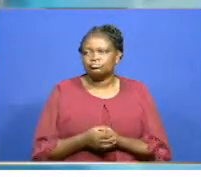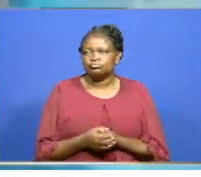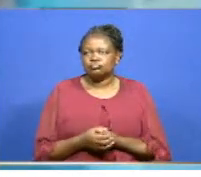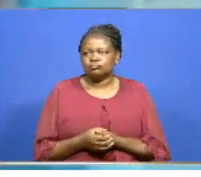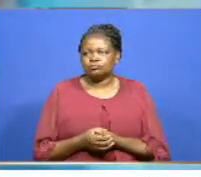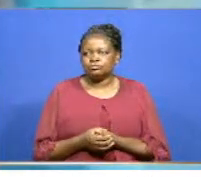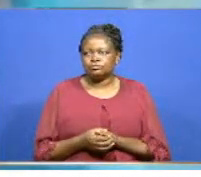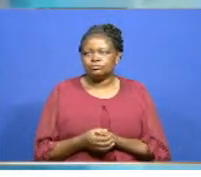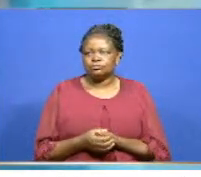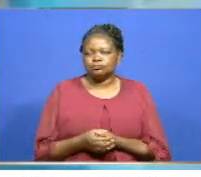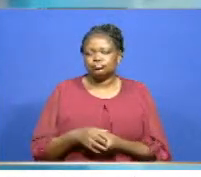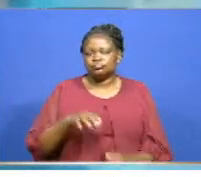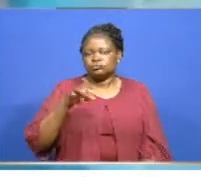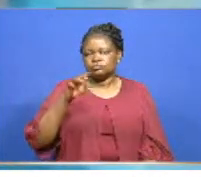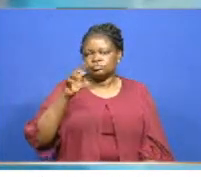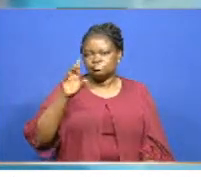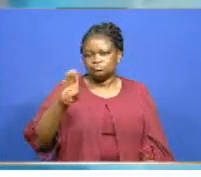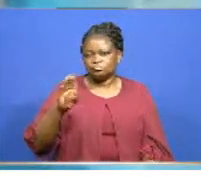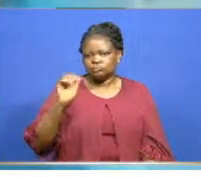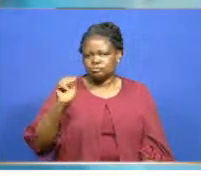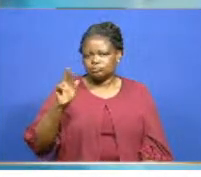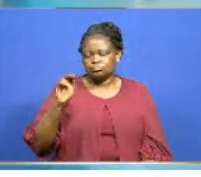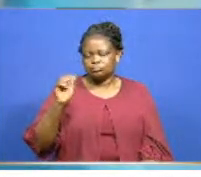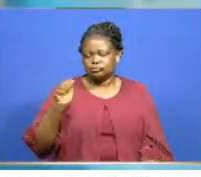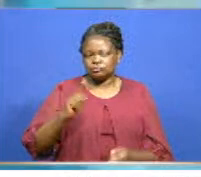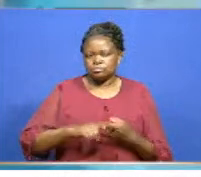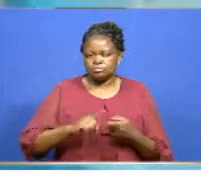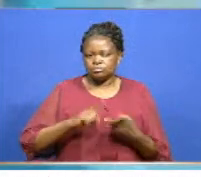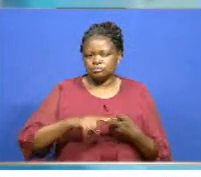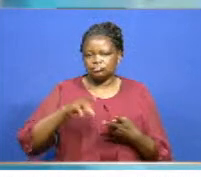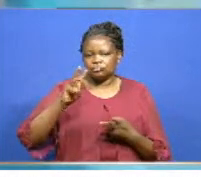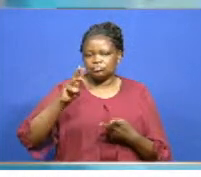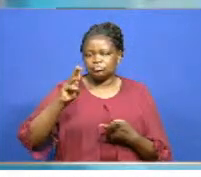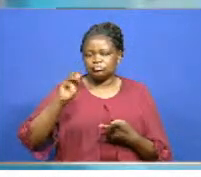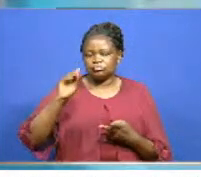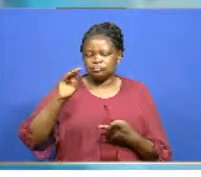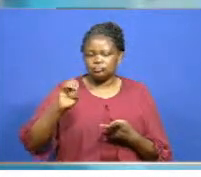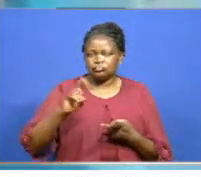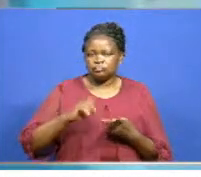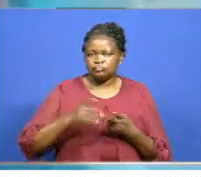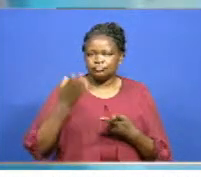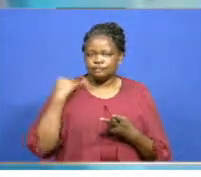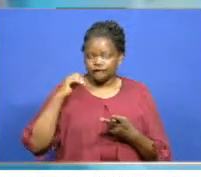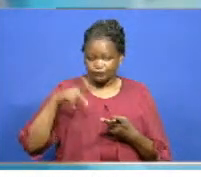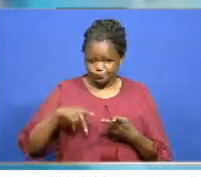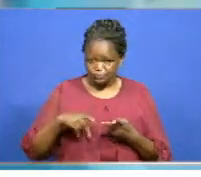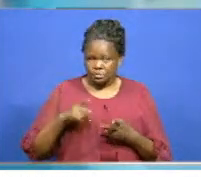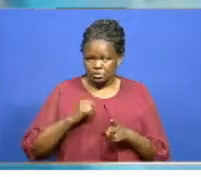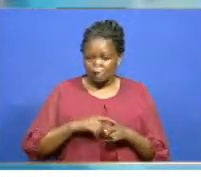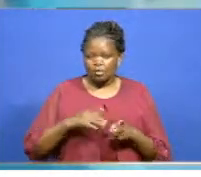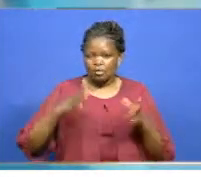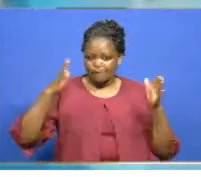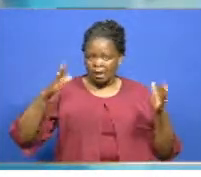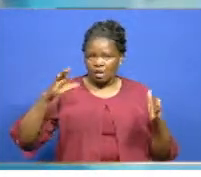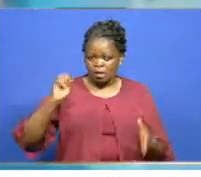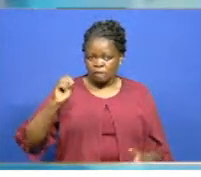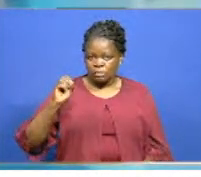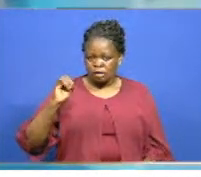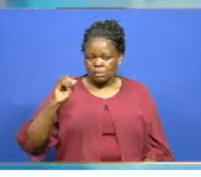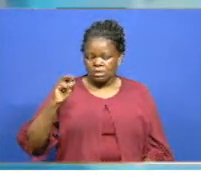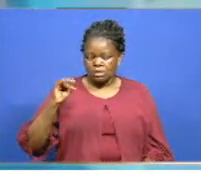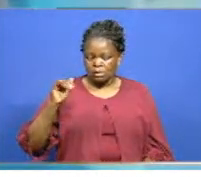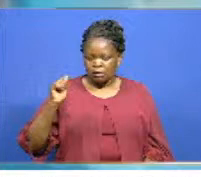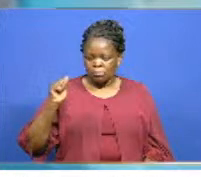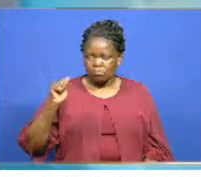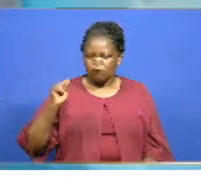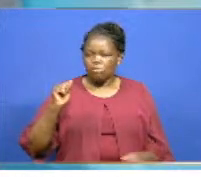Didmas Barasa, you look at Waluke himself, he was a former MP there when it was larger Sirisia. And